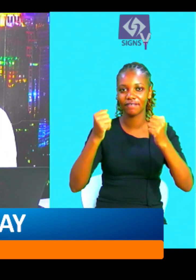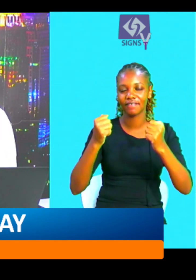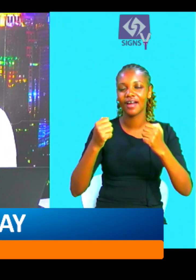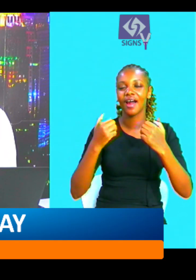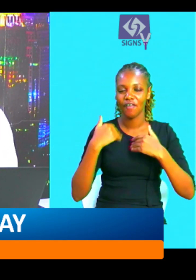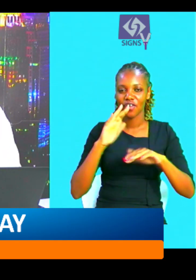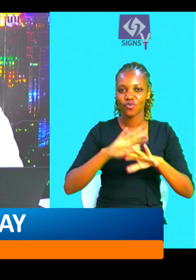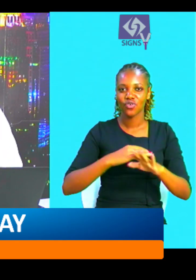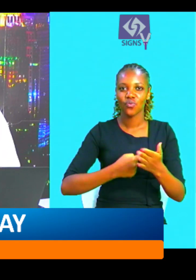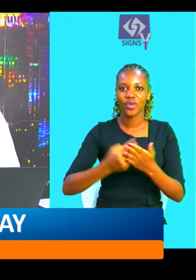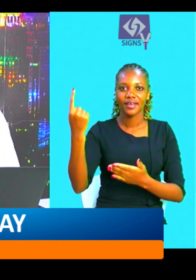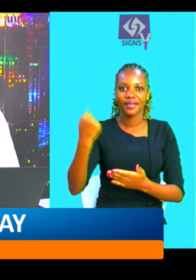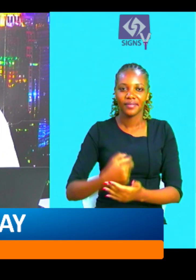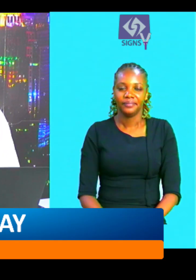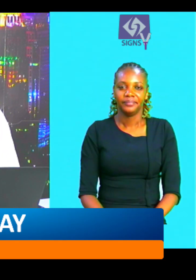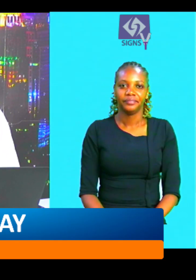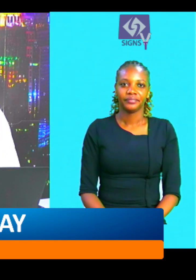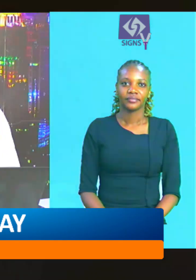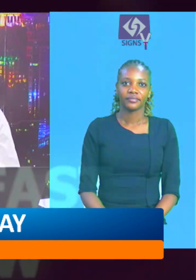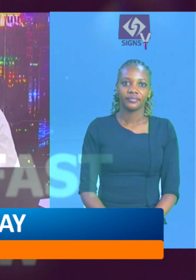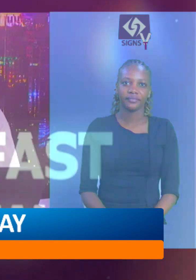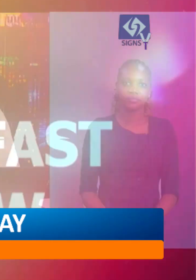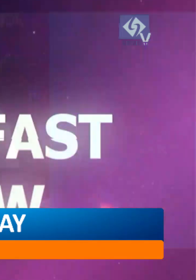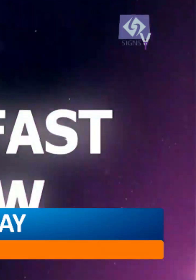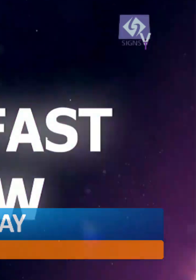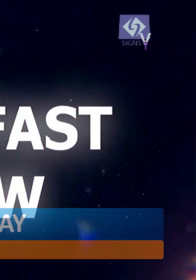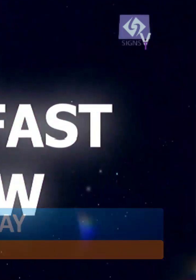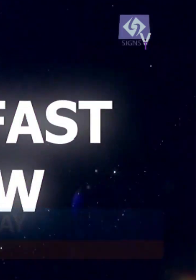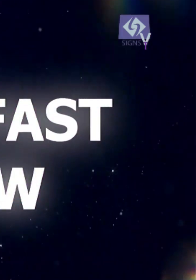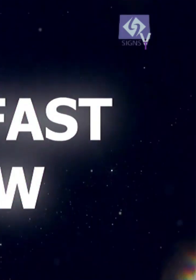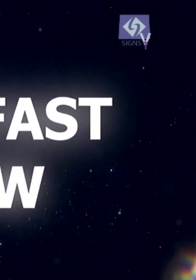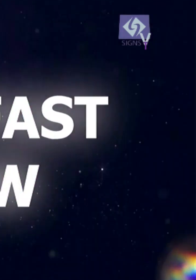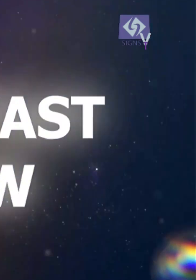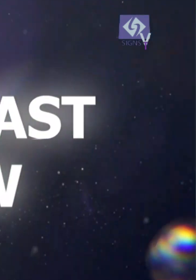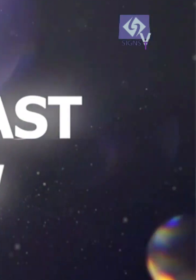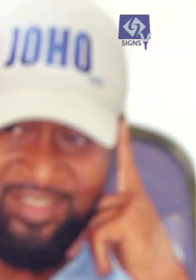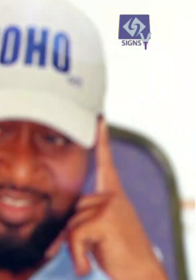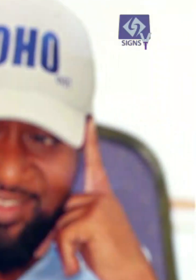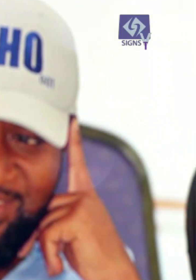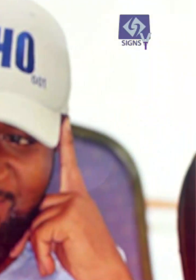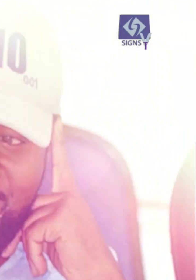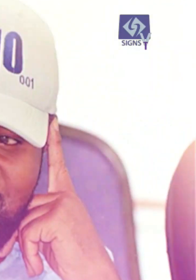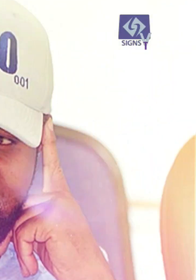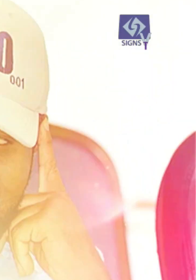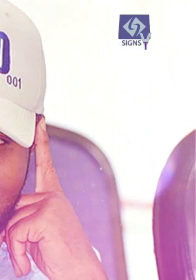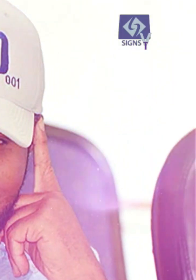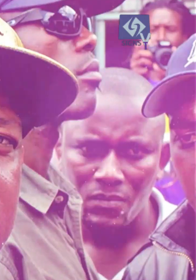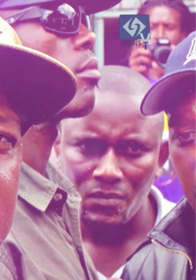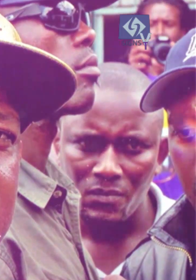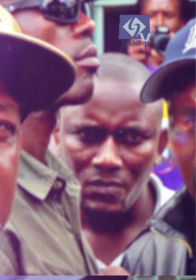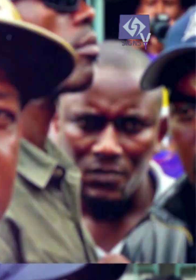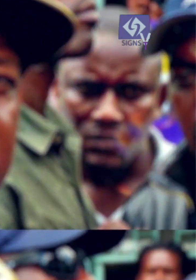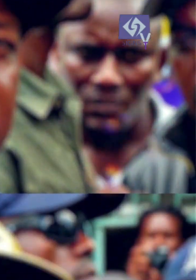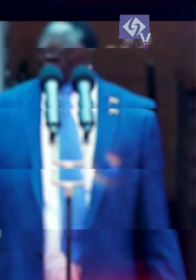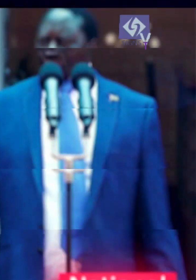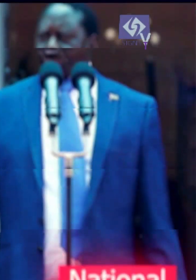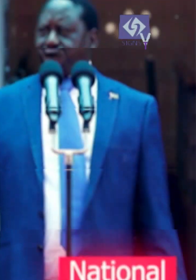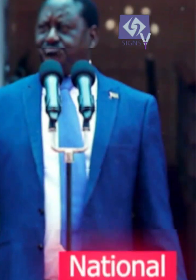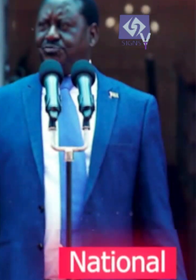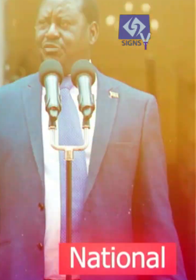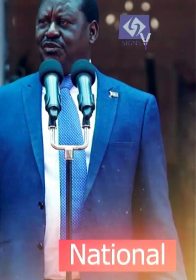way. 1 p.m, 4 p.m. and 7 p.m. And do not forget, at 8 p.m. Sports City will be also coming, and they will